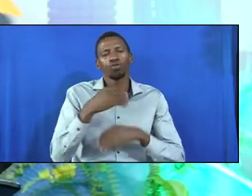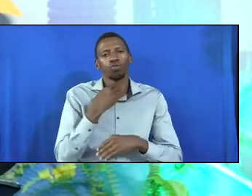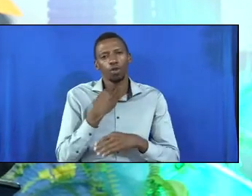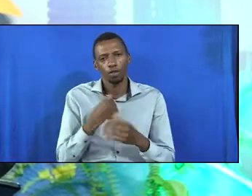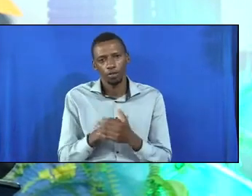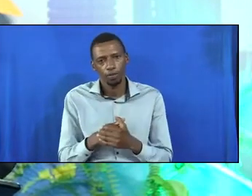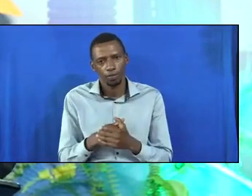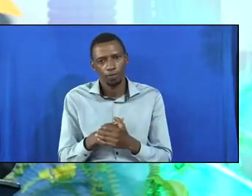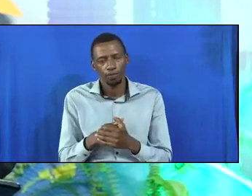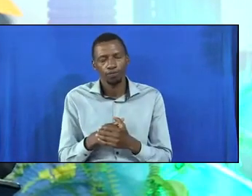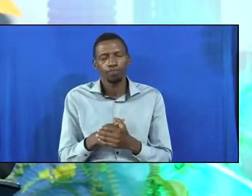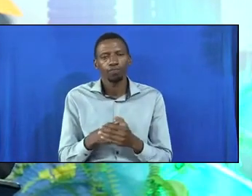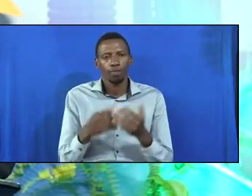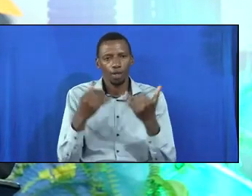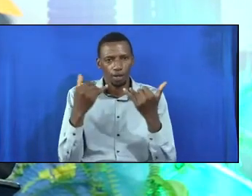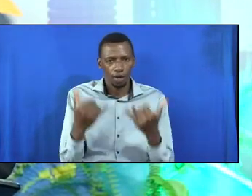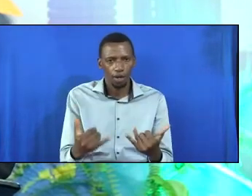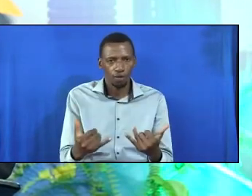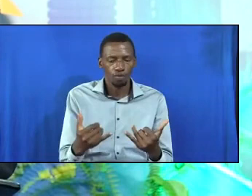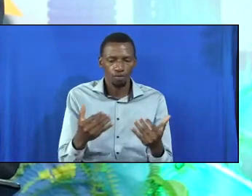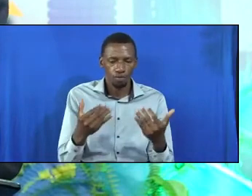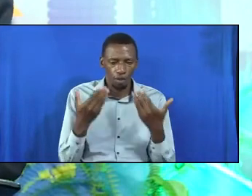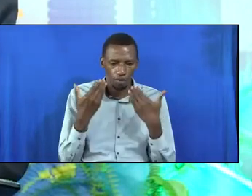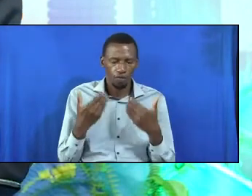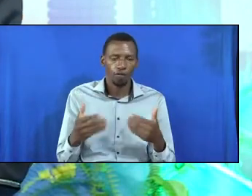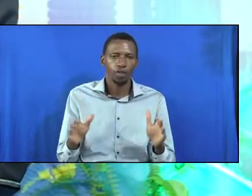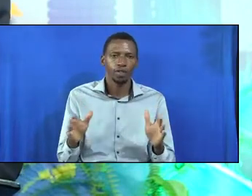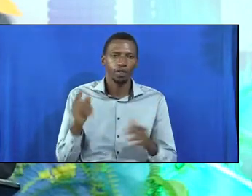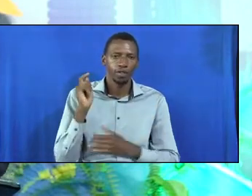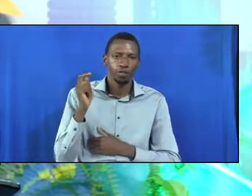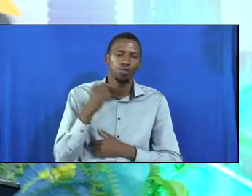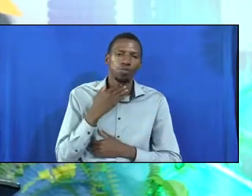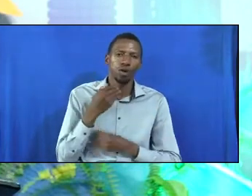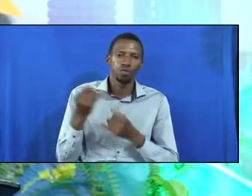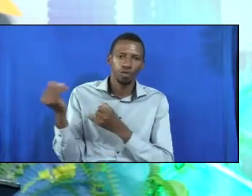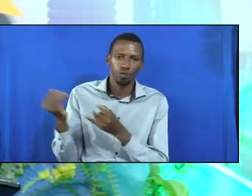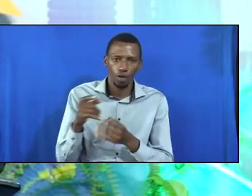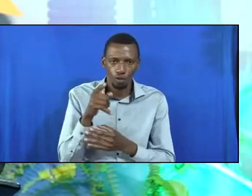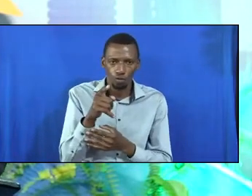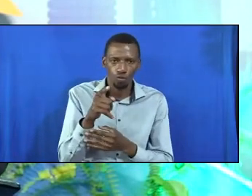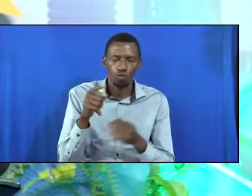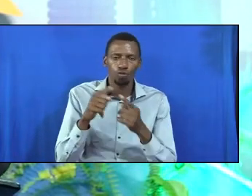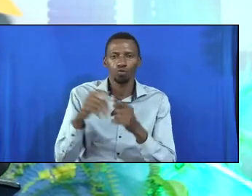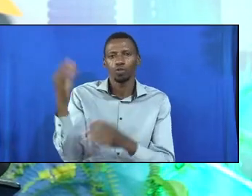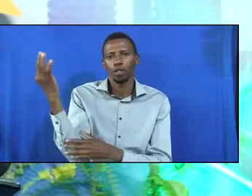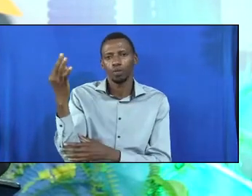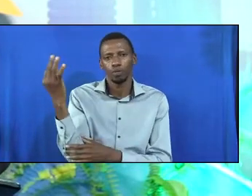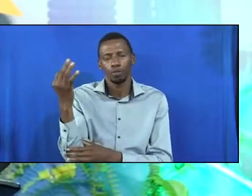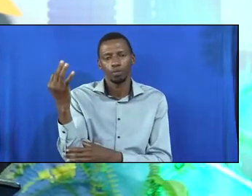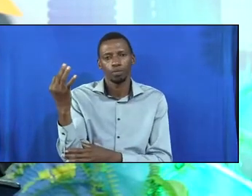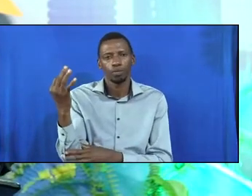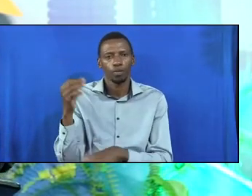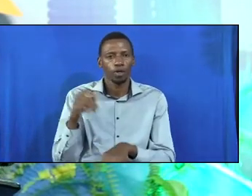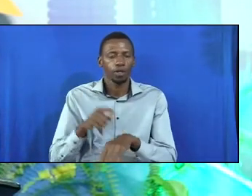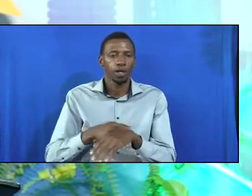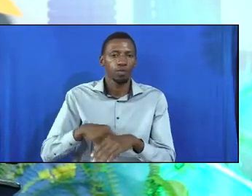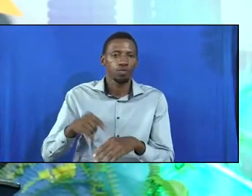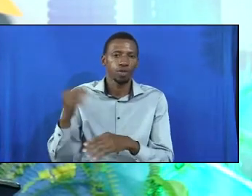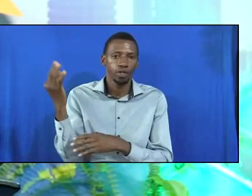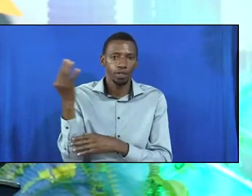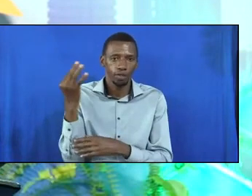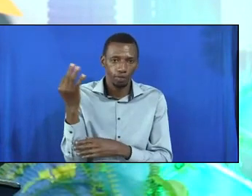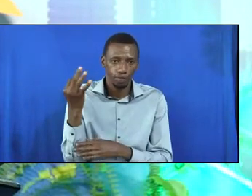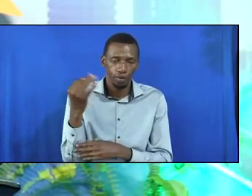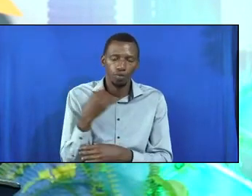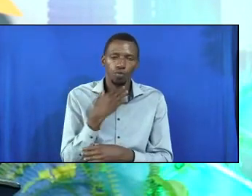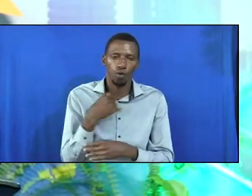I want to invite all of you to the message. And as we share in the message, I want us to